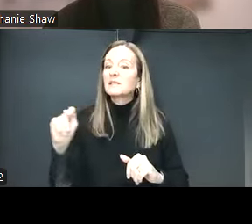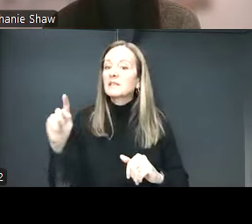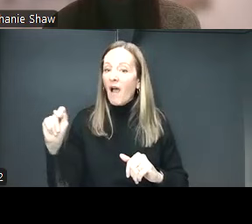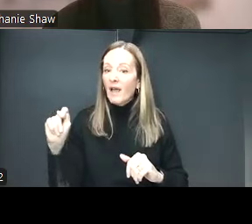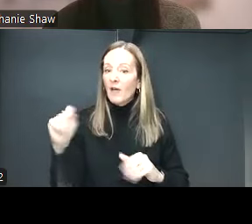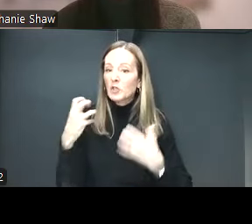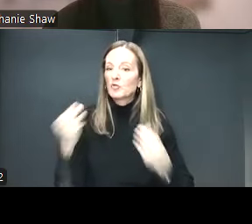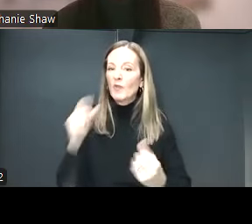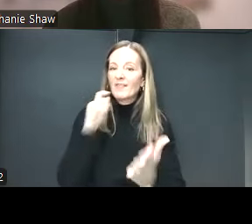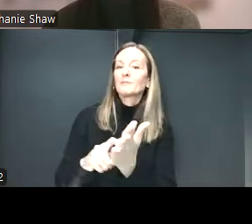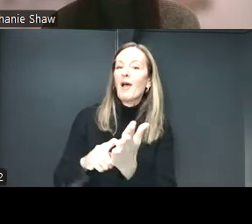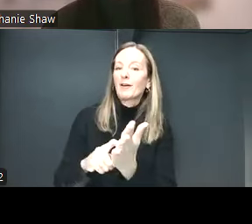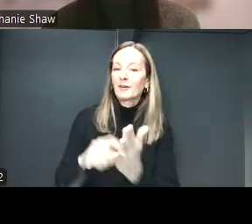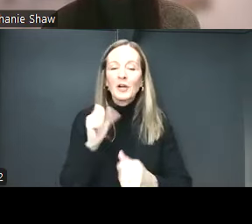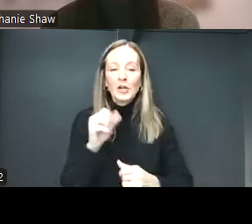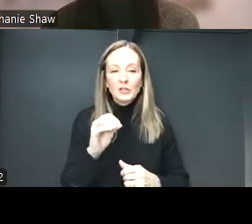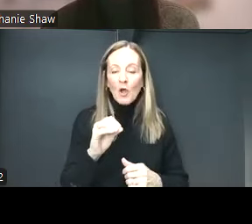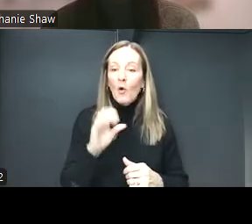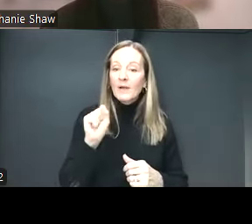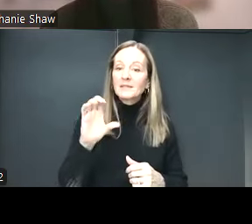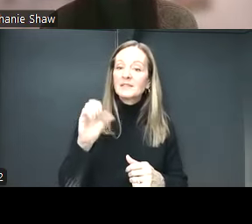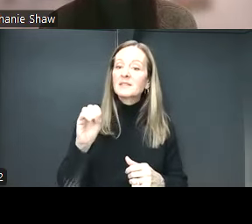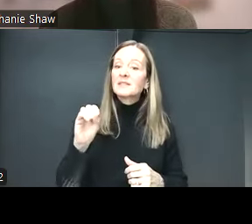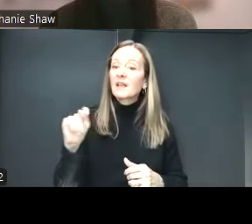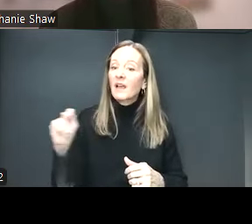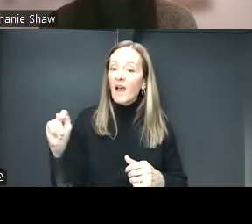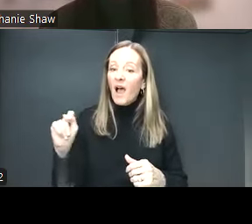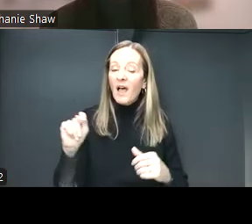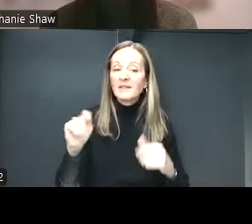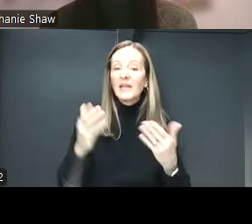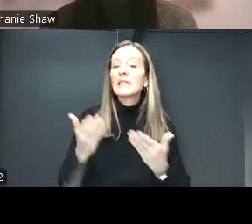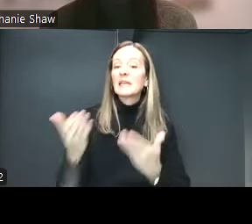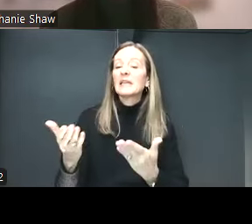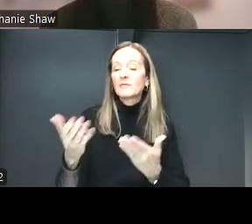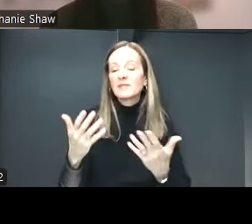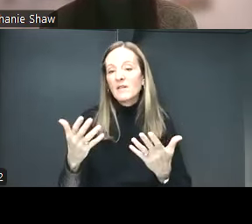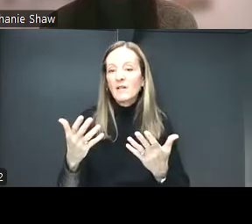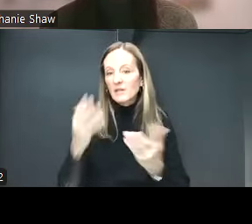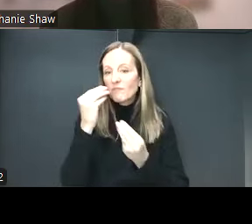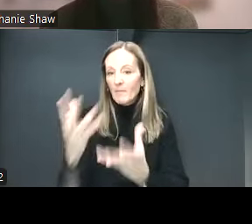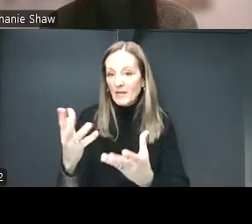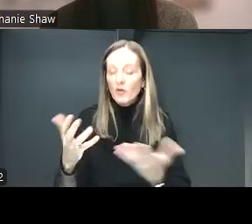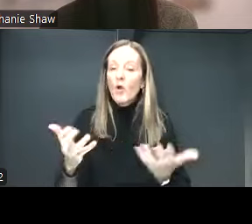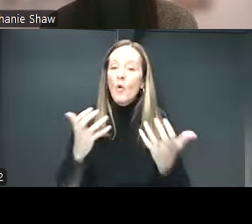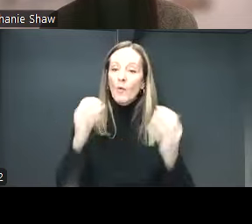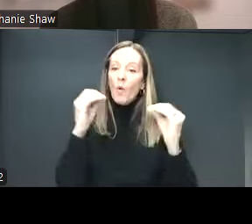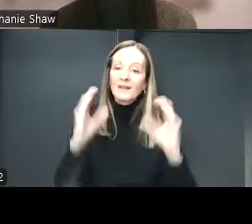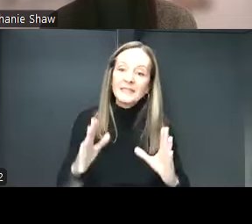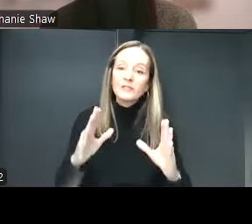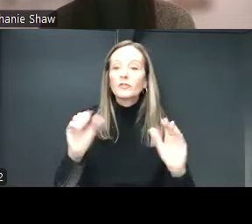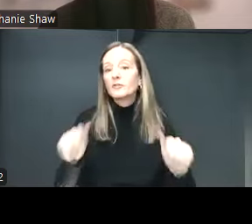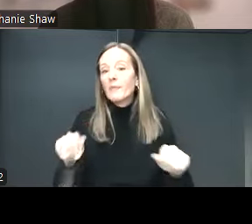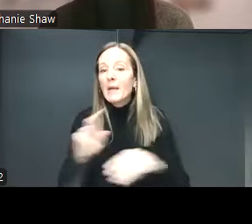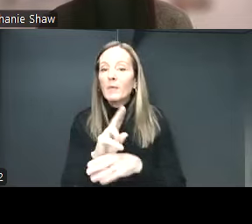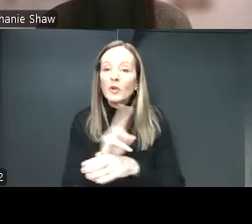content to the student. We really wanted this to be accessible and scalable. We wanted teachers to be able to use this,